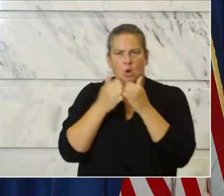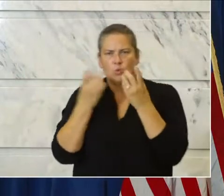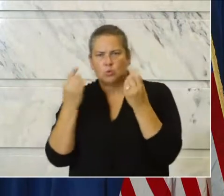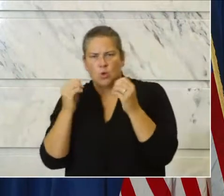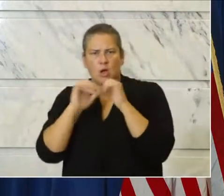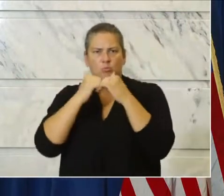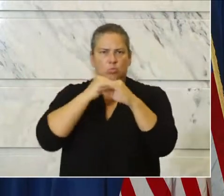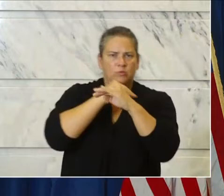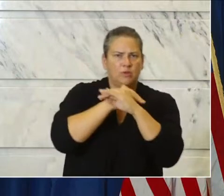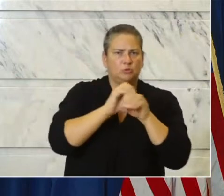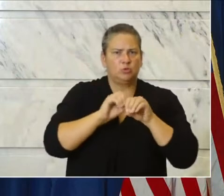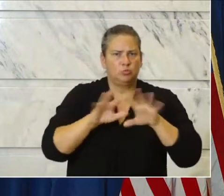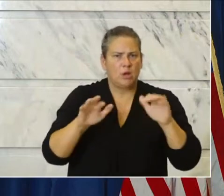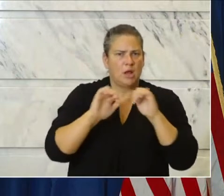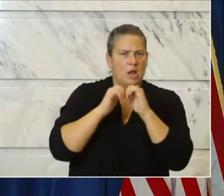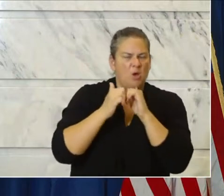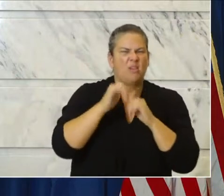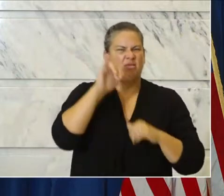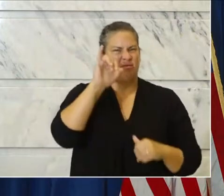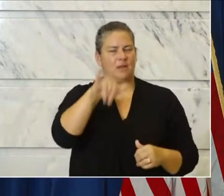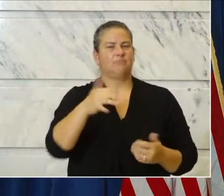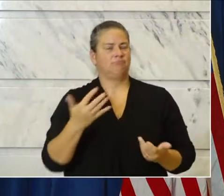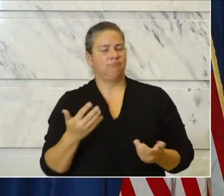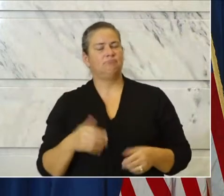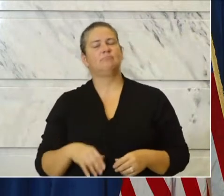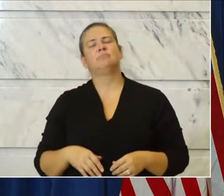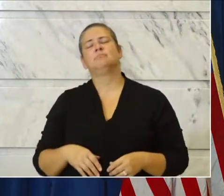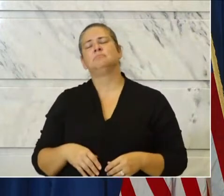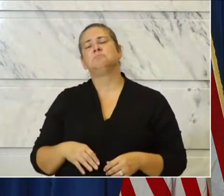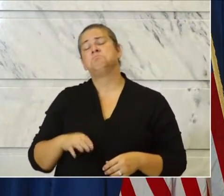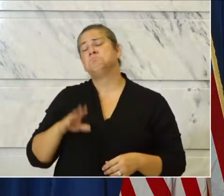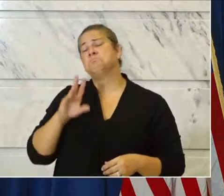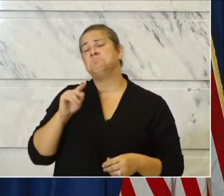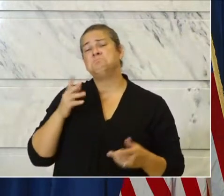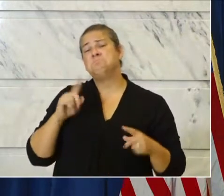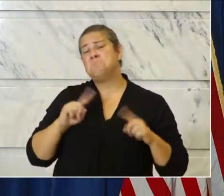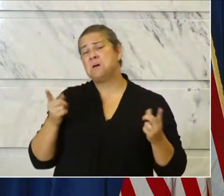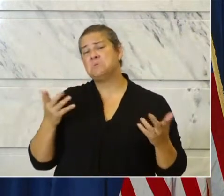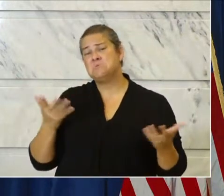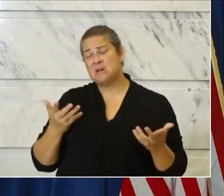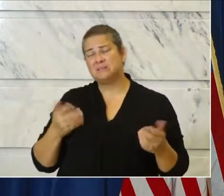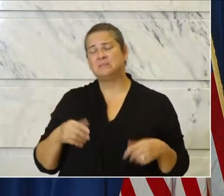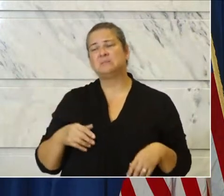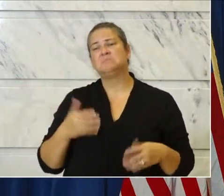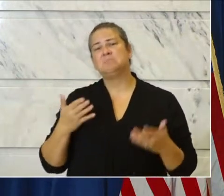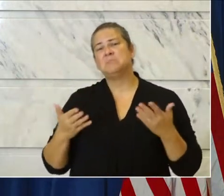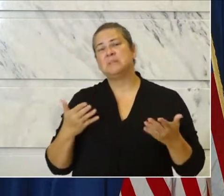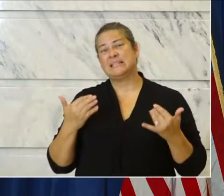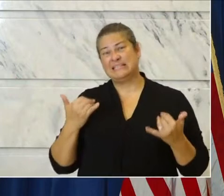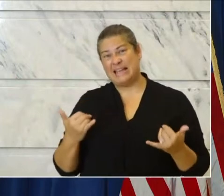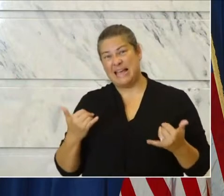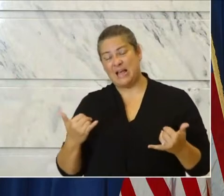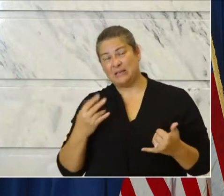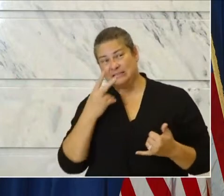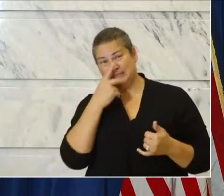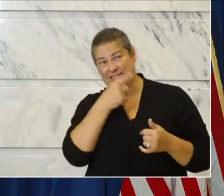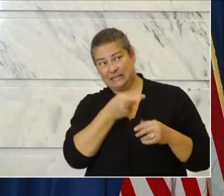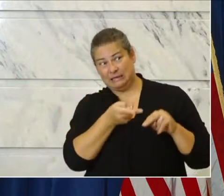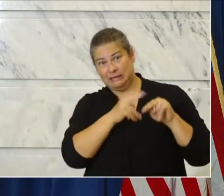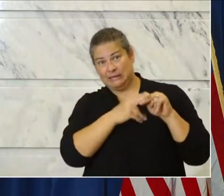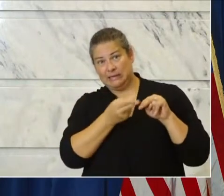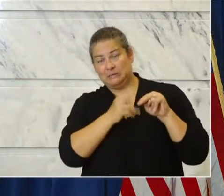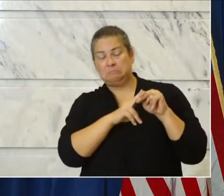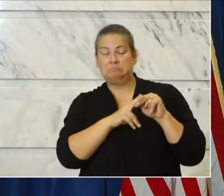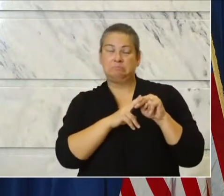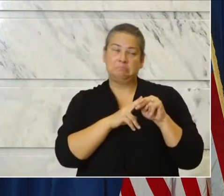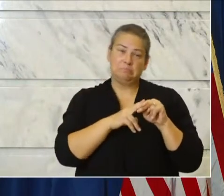it from spreading even more. But I do think it shows that we're probably being a little more lax in our daily lives than we should be